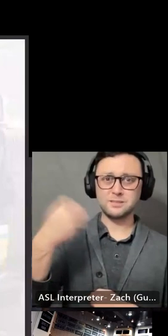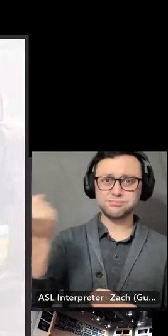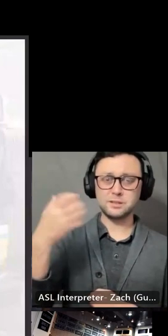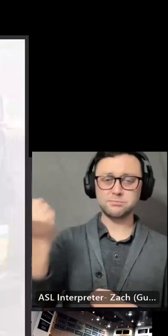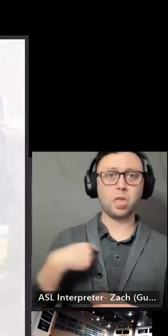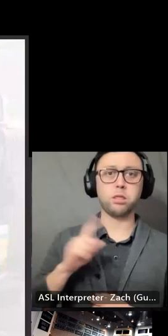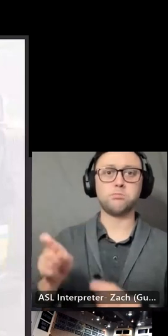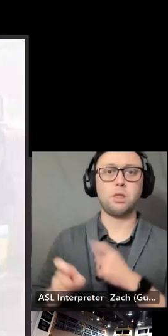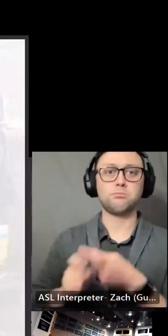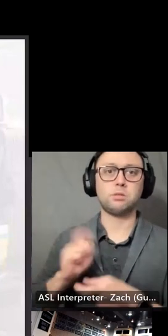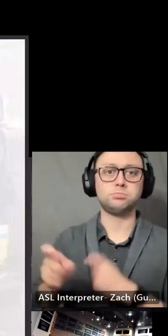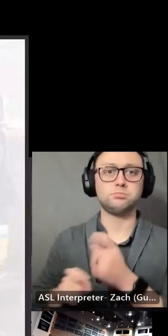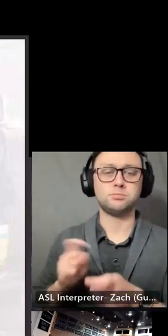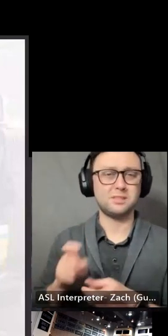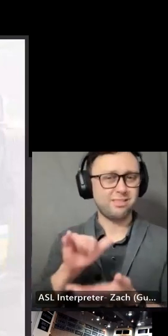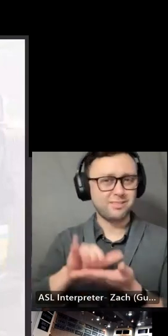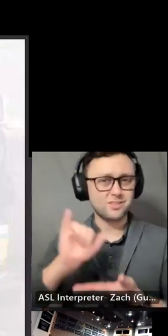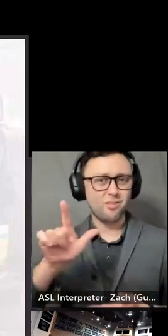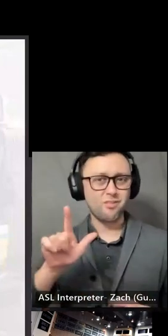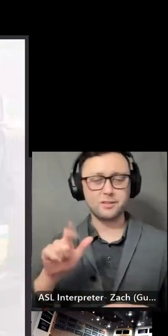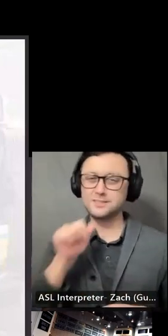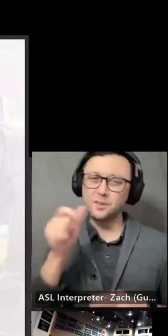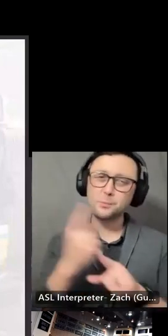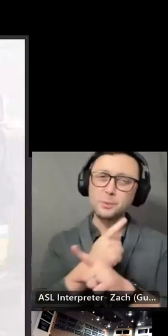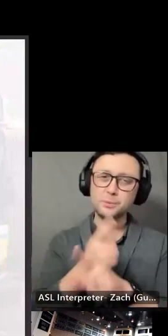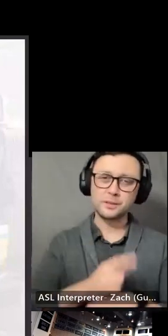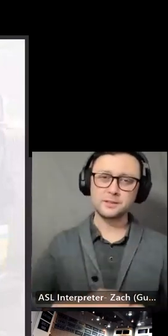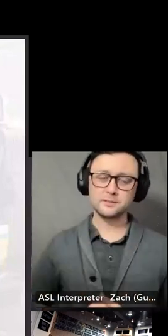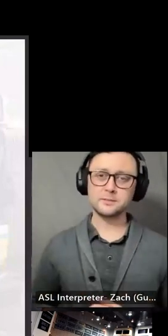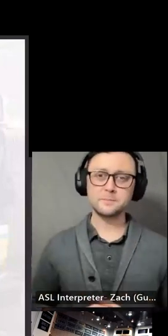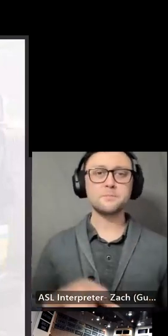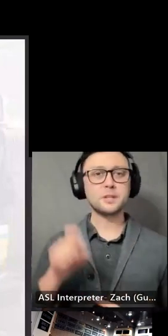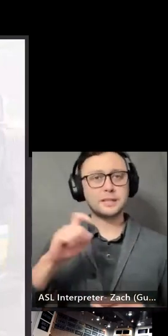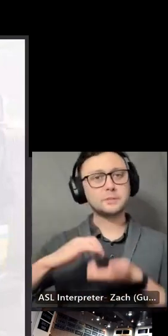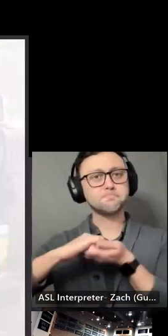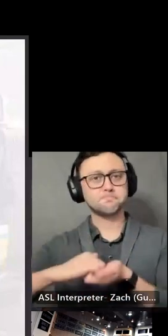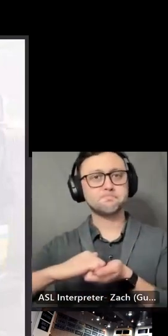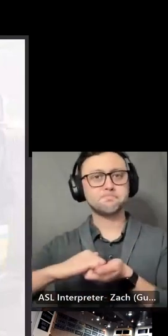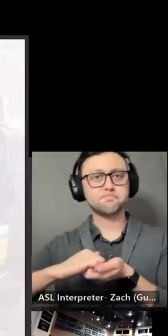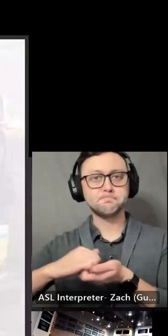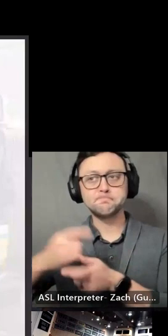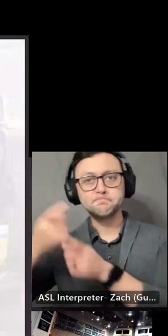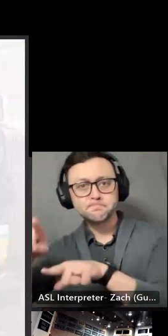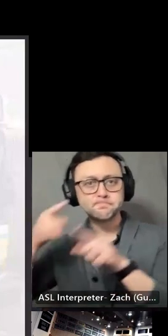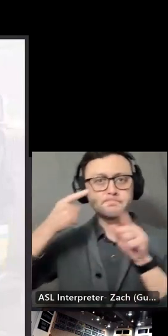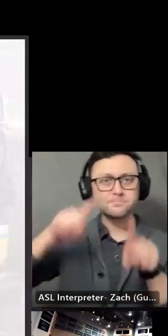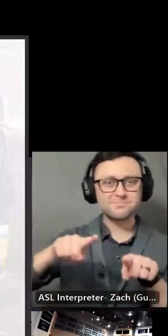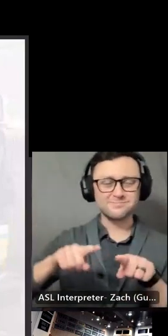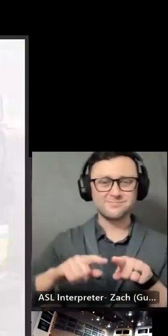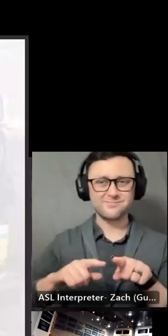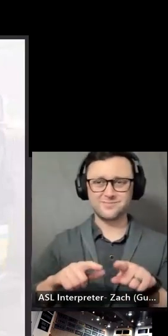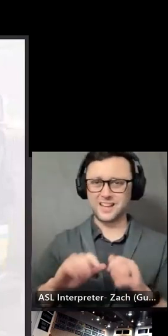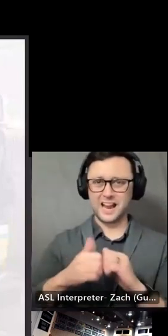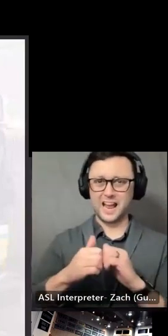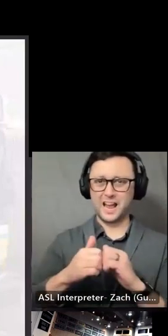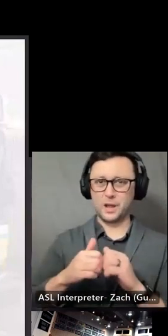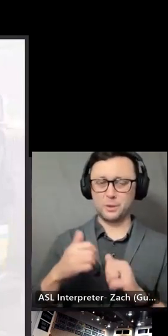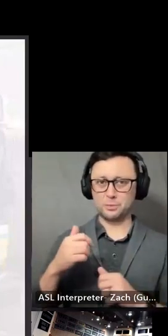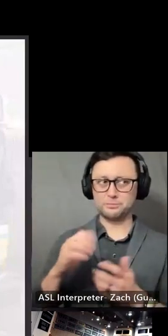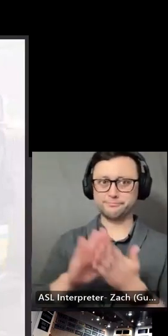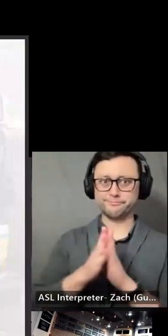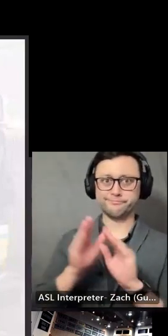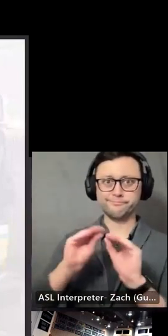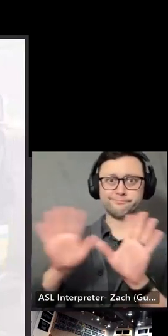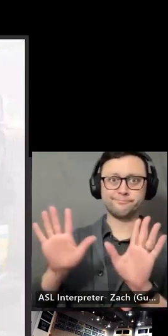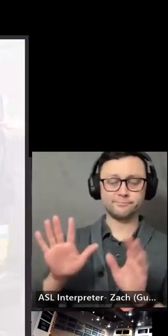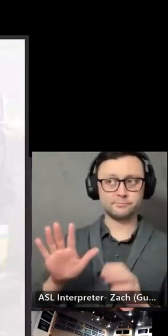we just give. That's all that happens. And that's not appropriate. We need to collaborate together. I don't know how I can clear to you. We can sit down and we